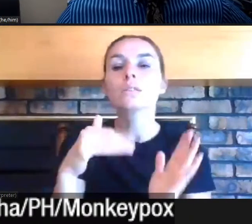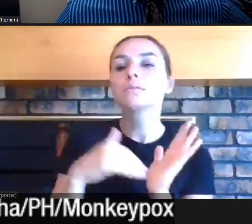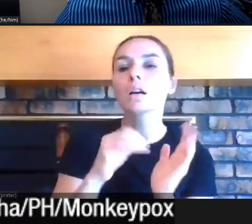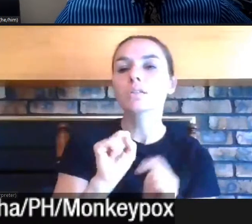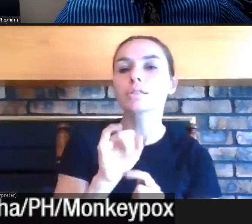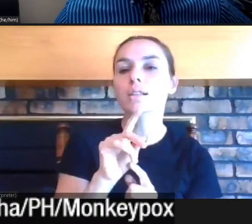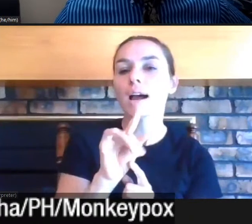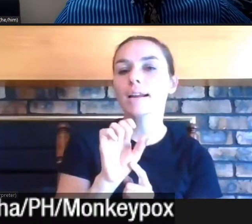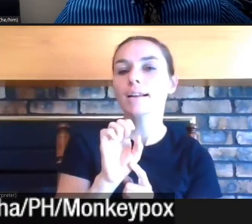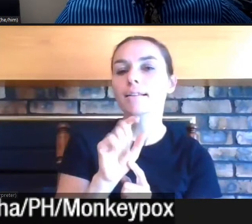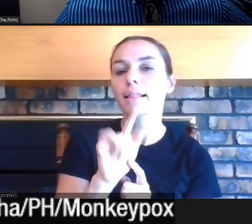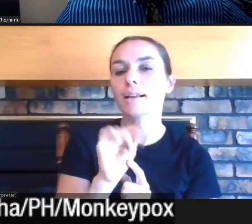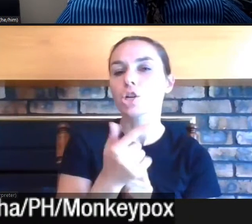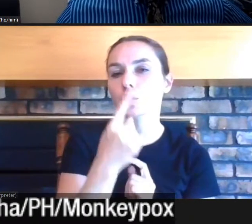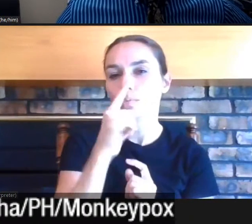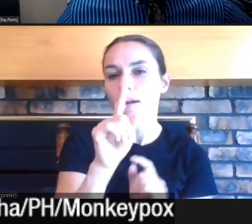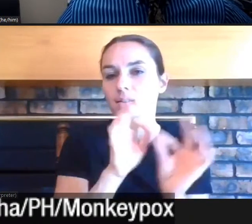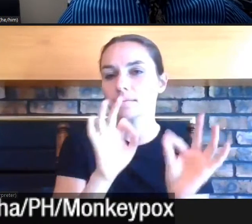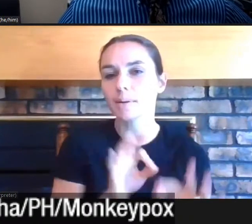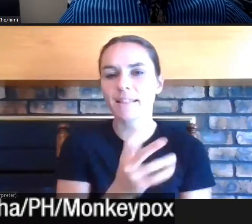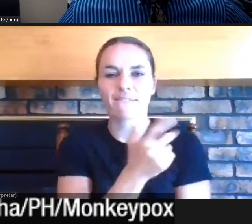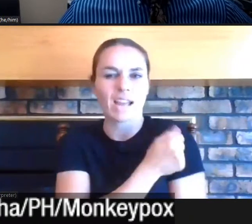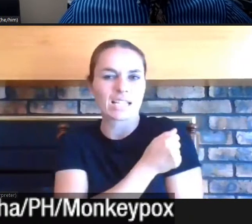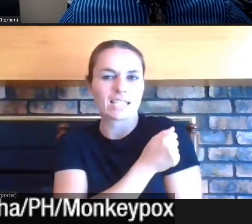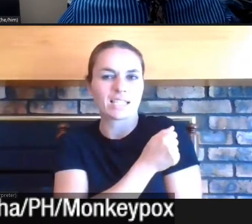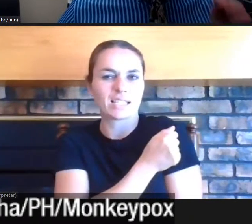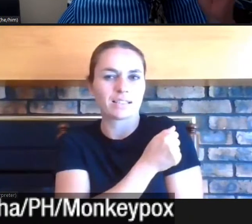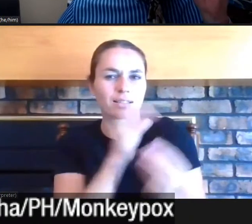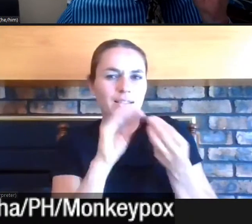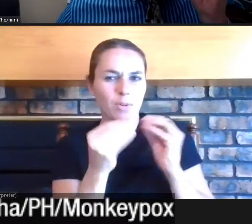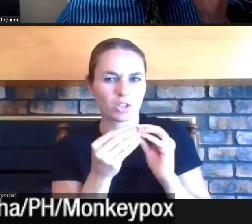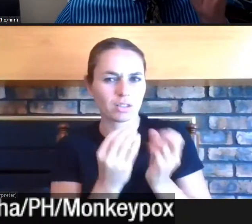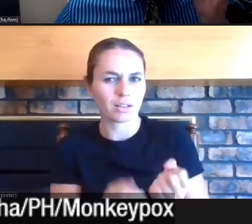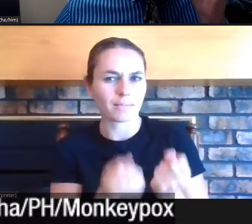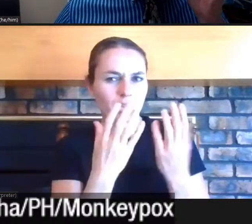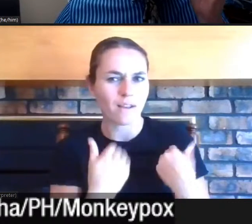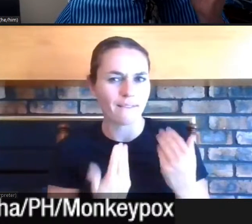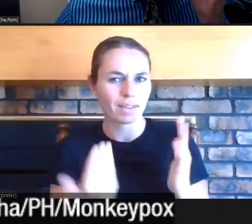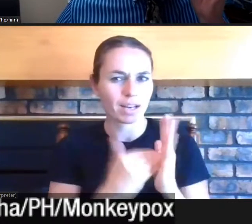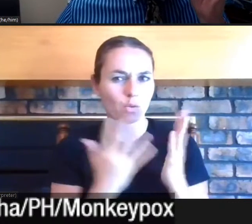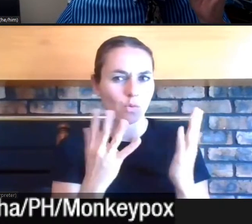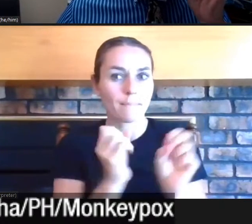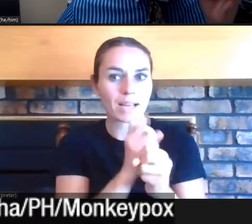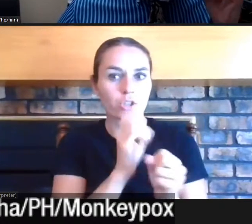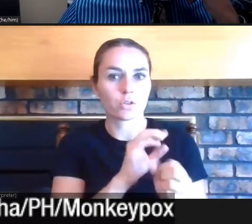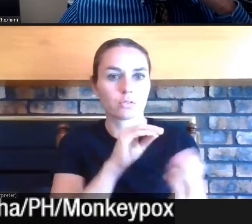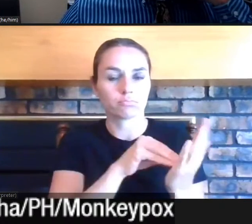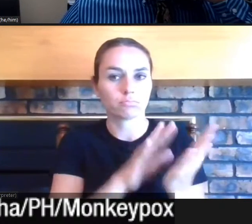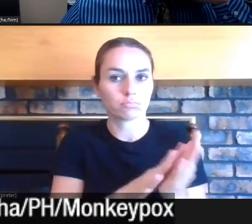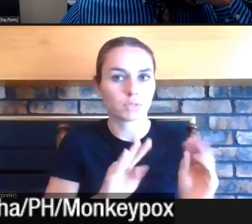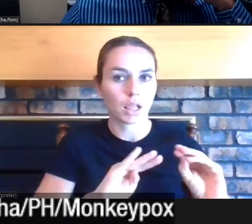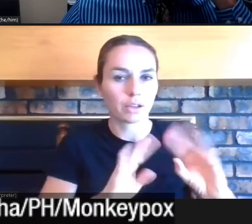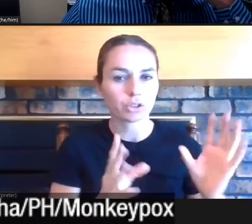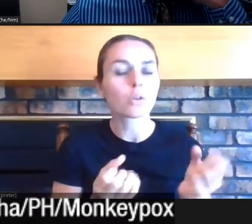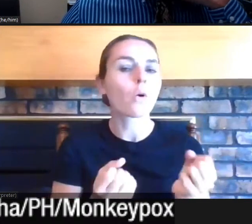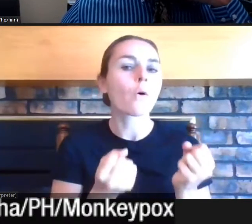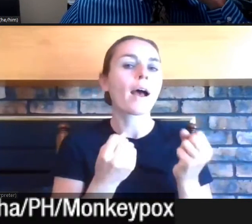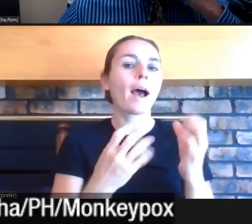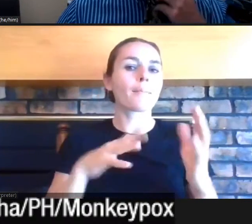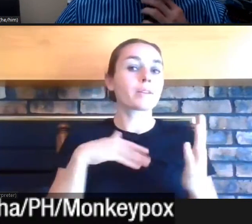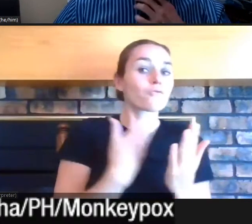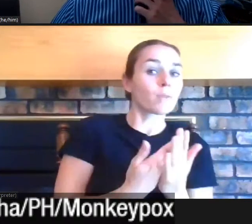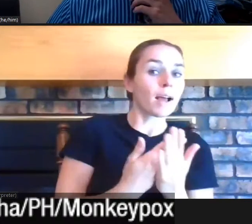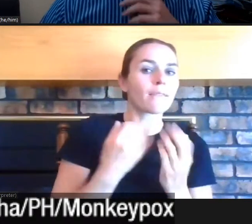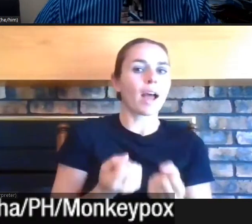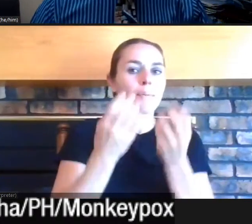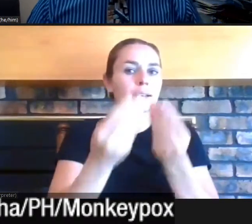go over the vaccine dosage numbers again. I just want to make sure I got that straight. How many have come in? How many distributed?